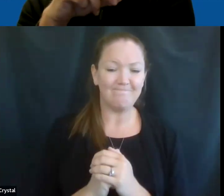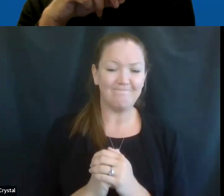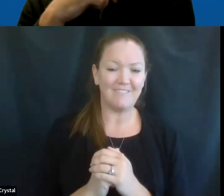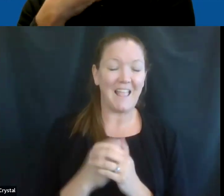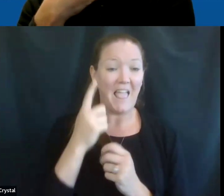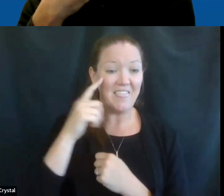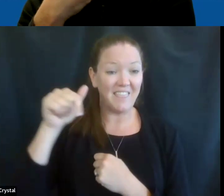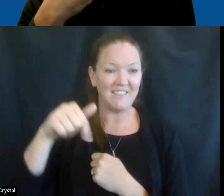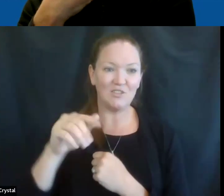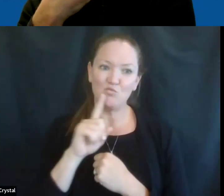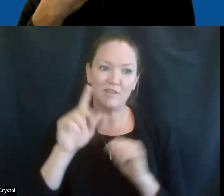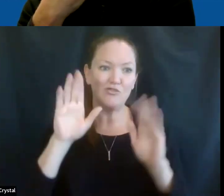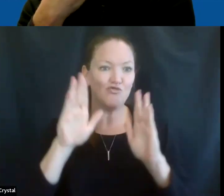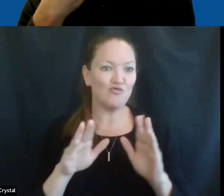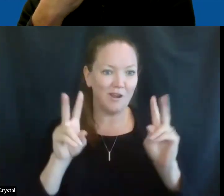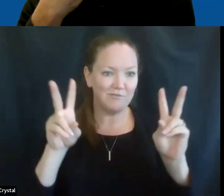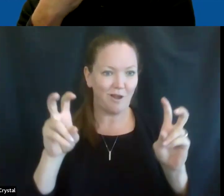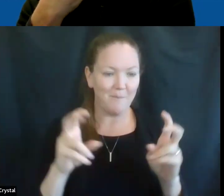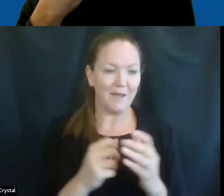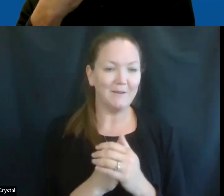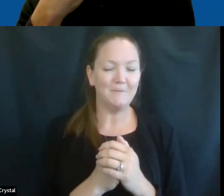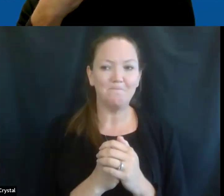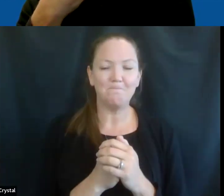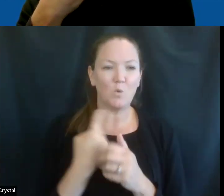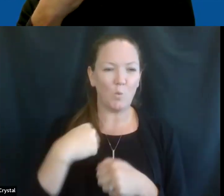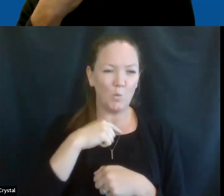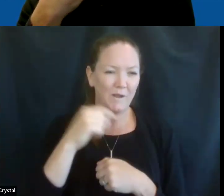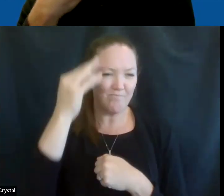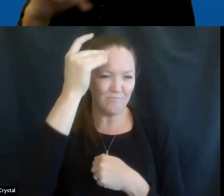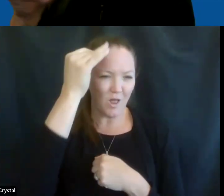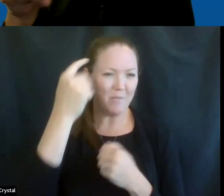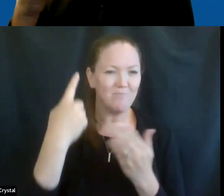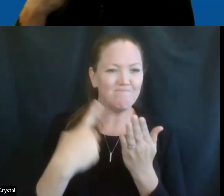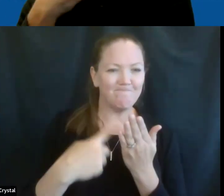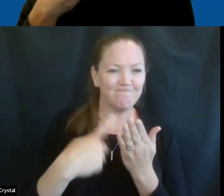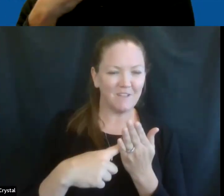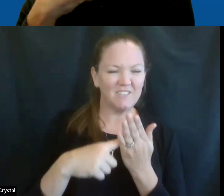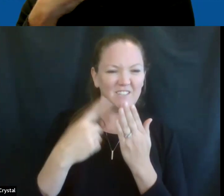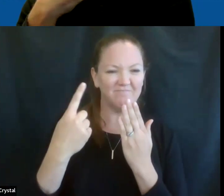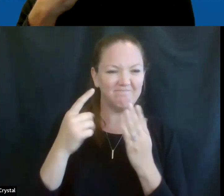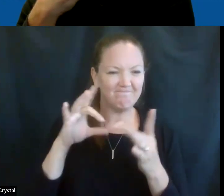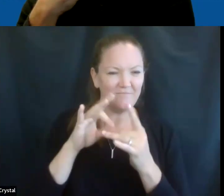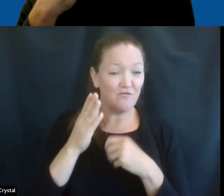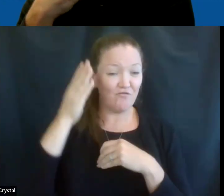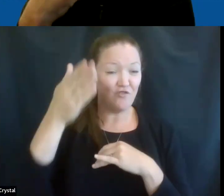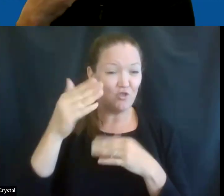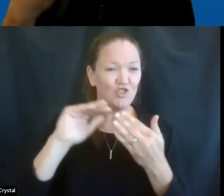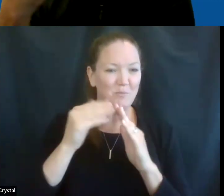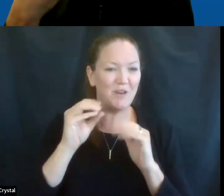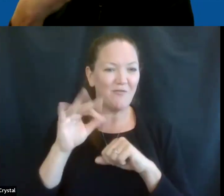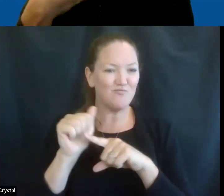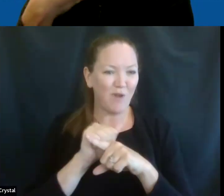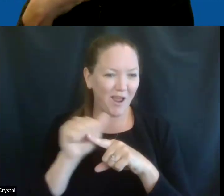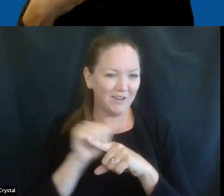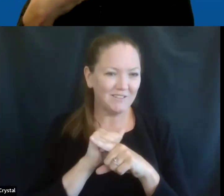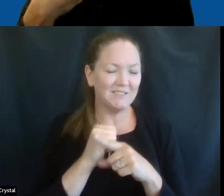is a great topic that we were thinking about discussing at a future community and practice, both what